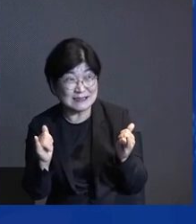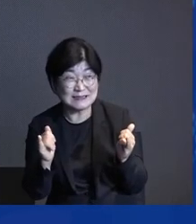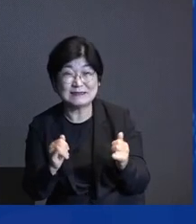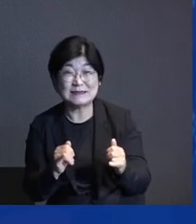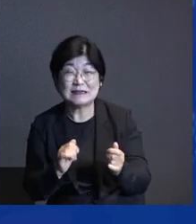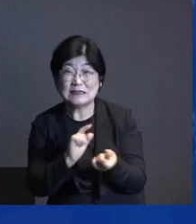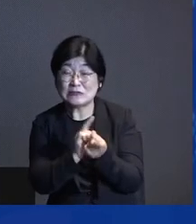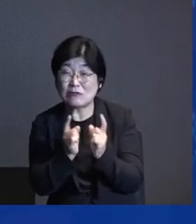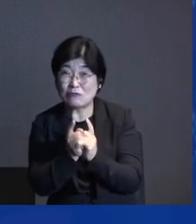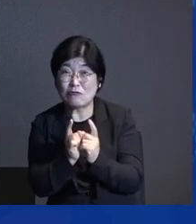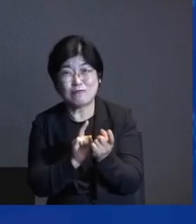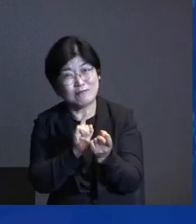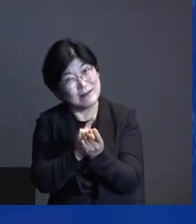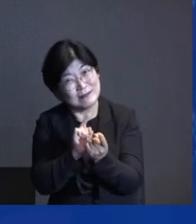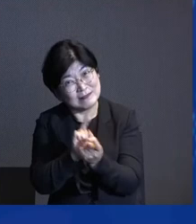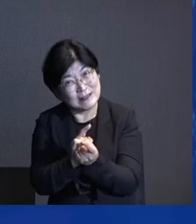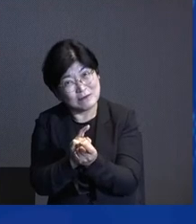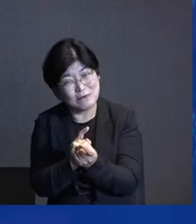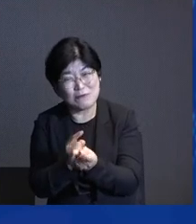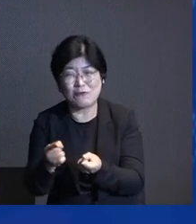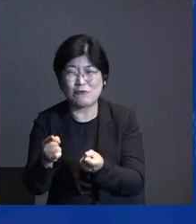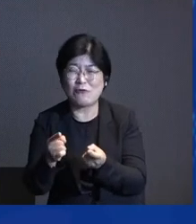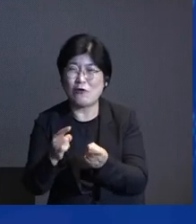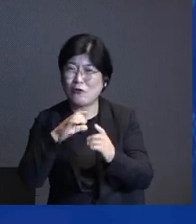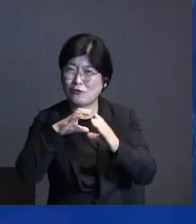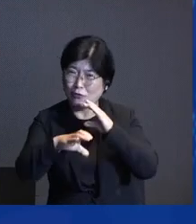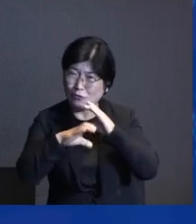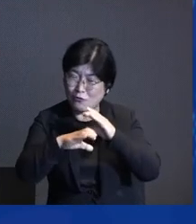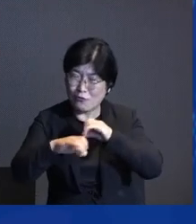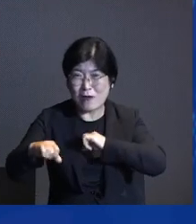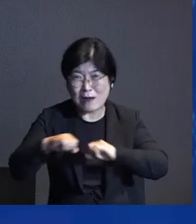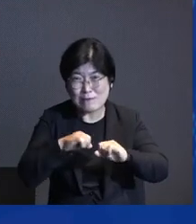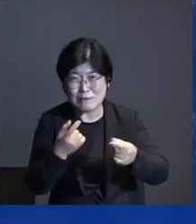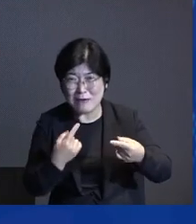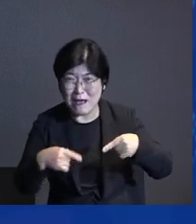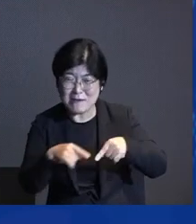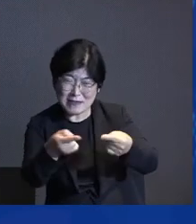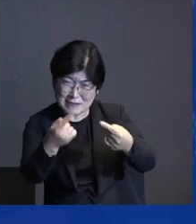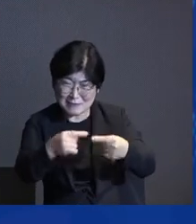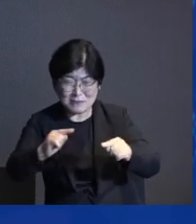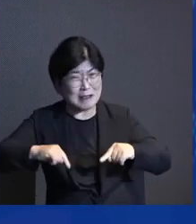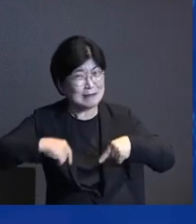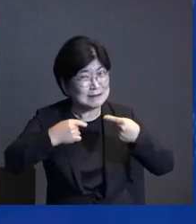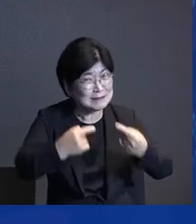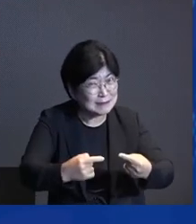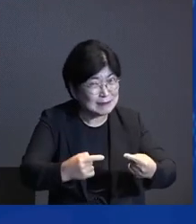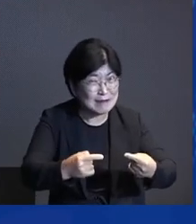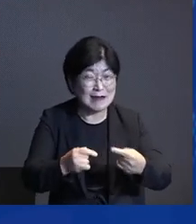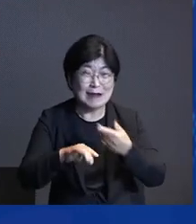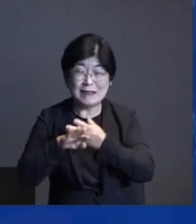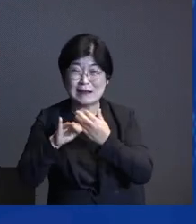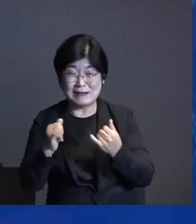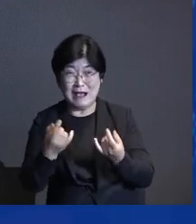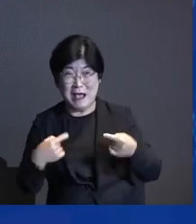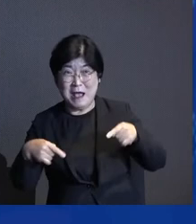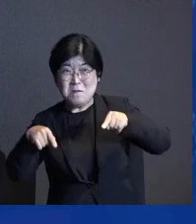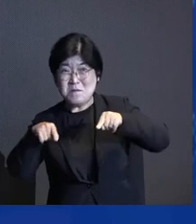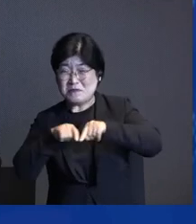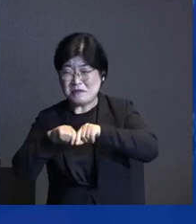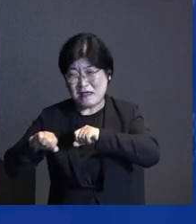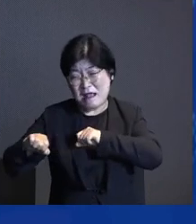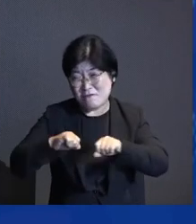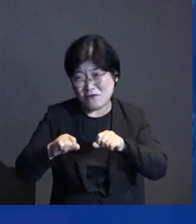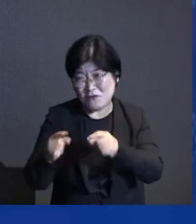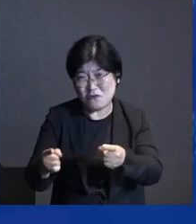and organize activities for and with people. And the with is very important here, I